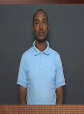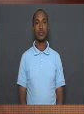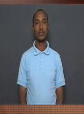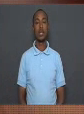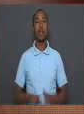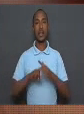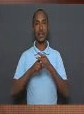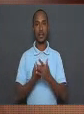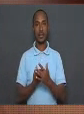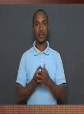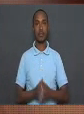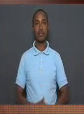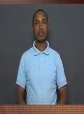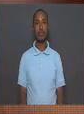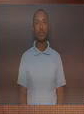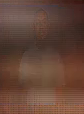Begin.